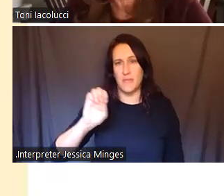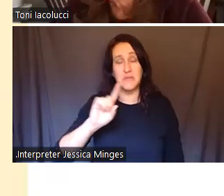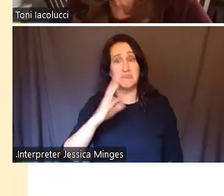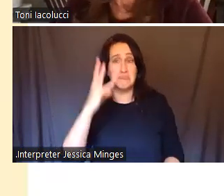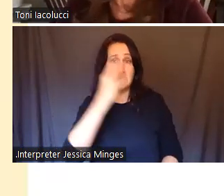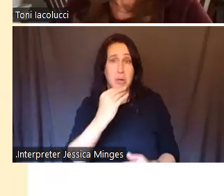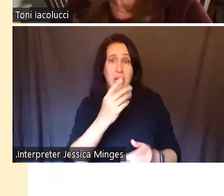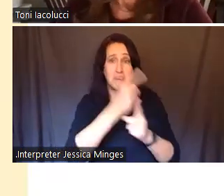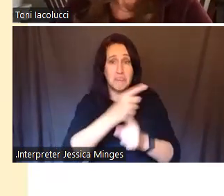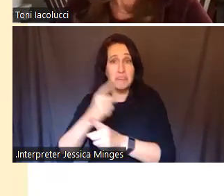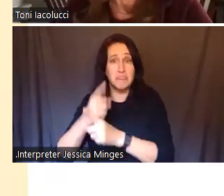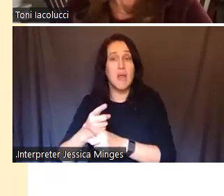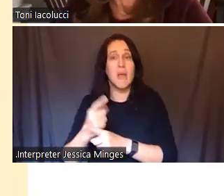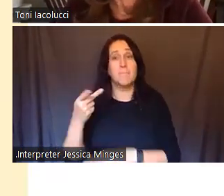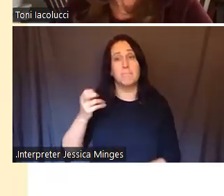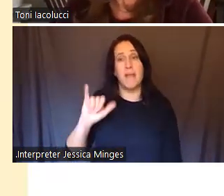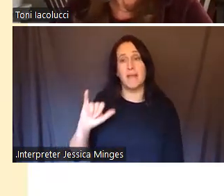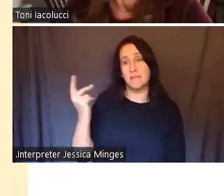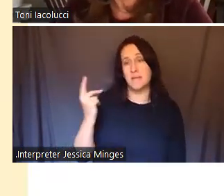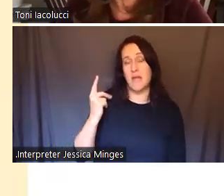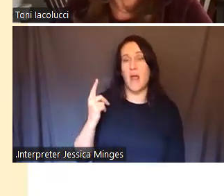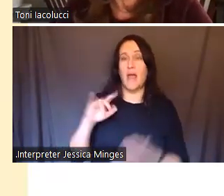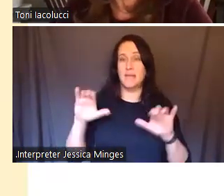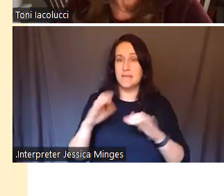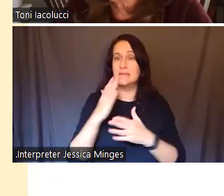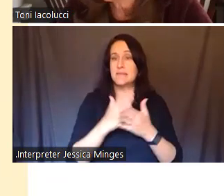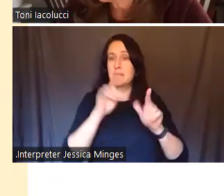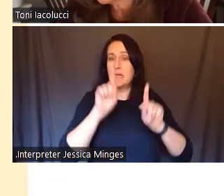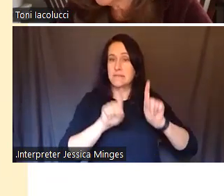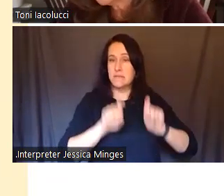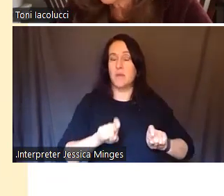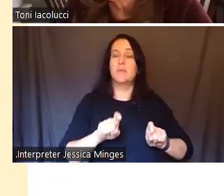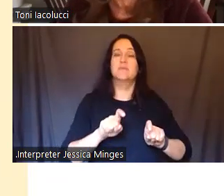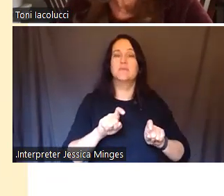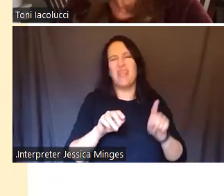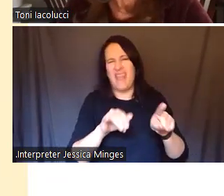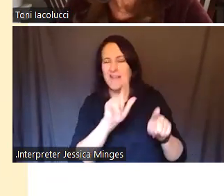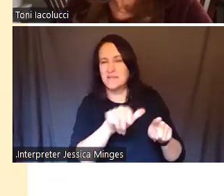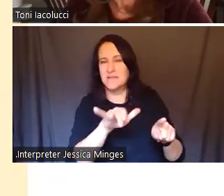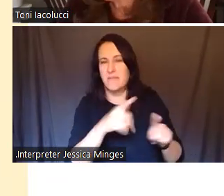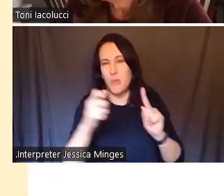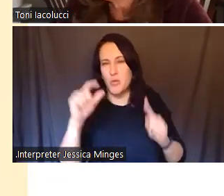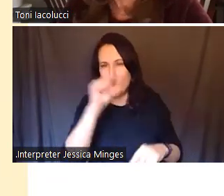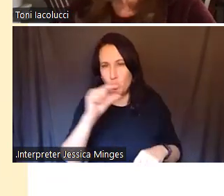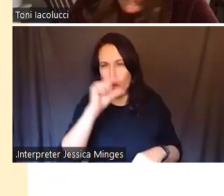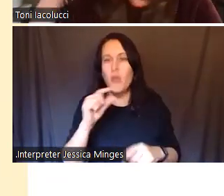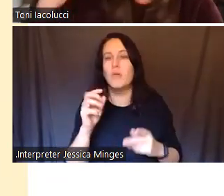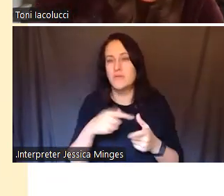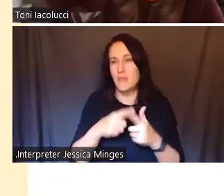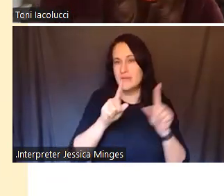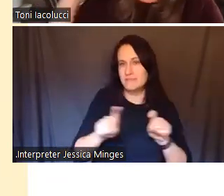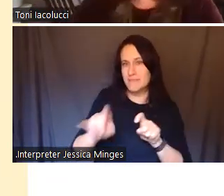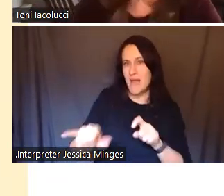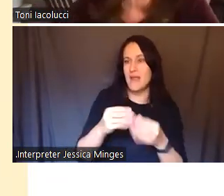a experiment with some of the Google devices. Live Transcribe is Google. And they gave them